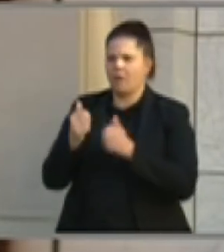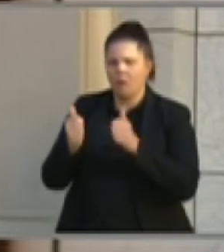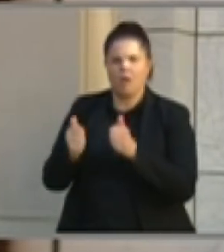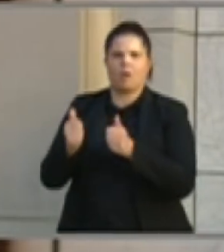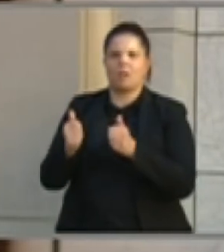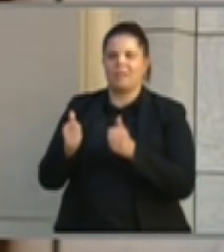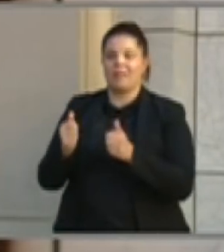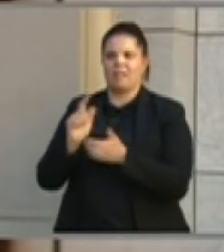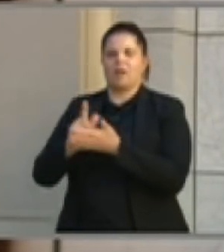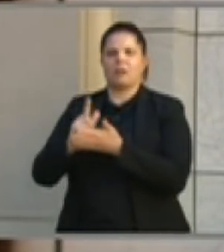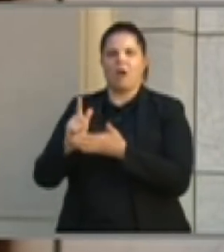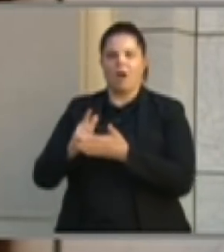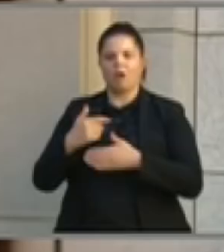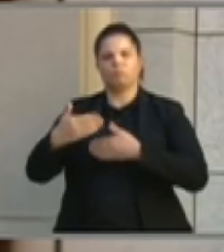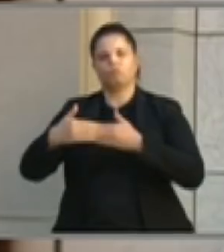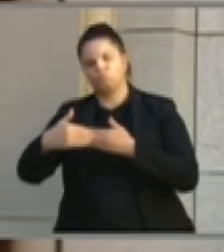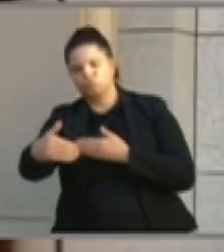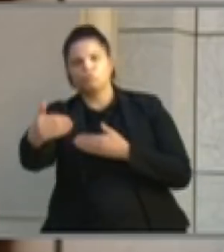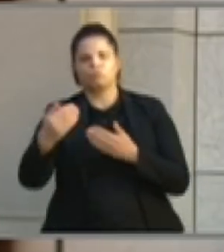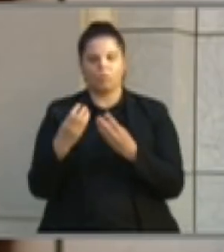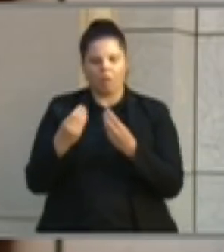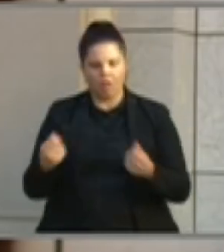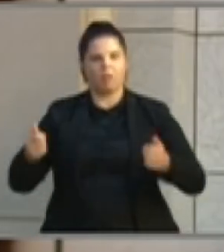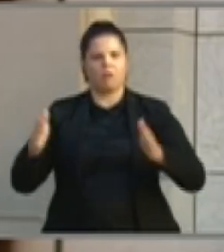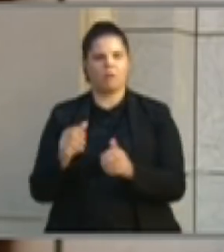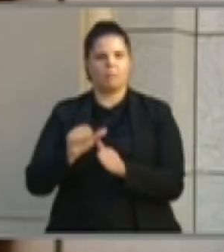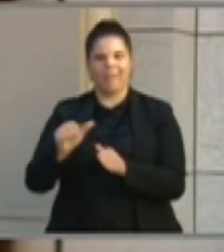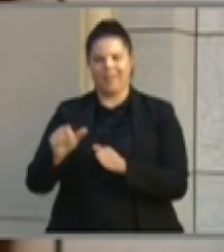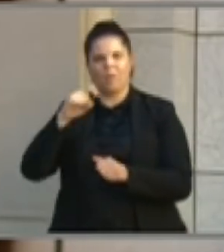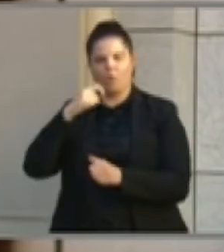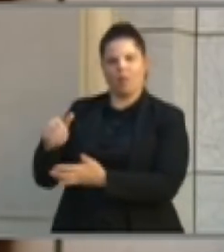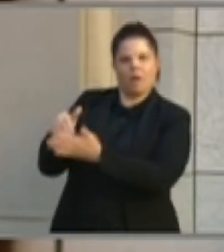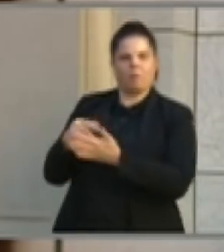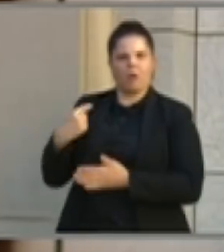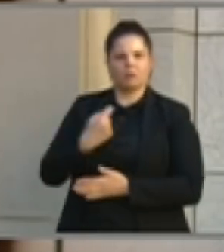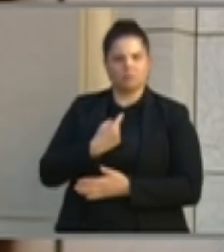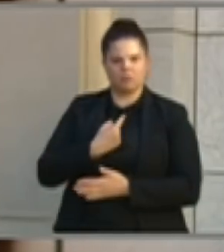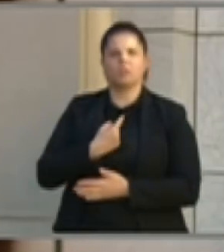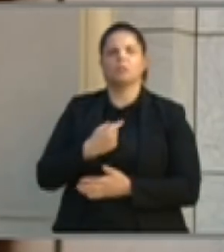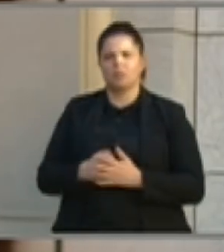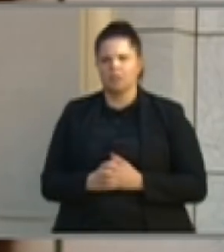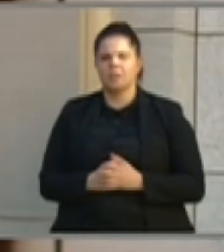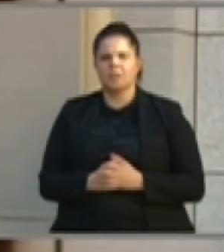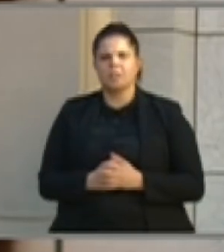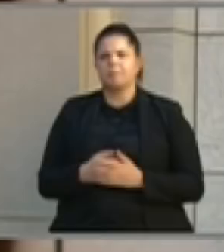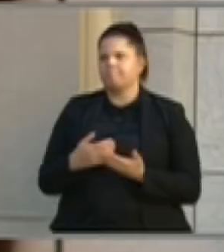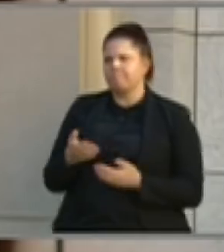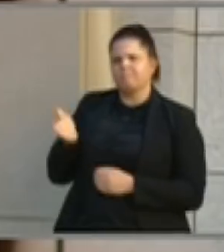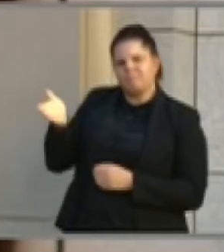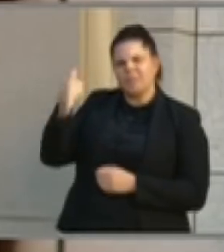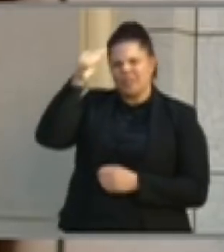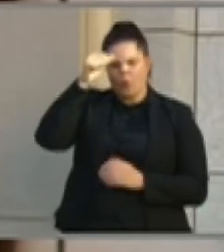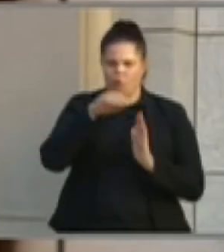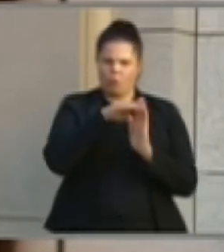side. The Prime Minister herself has told me that for those disconnected, if you like, from the Australian economy, they know the rules when it comes